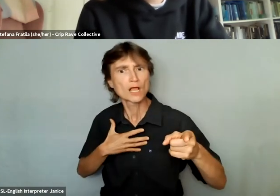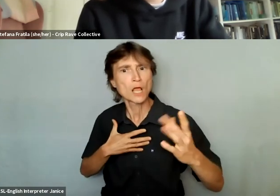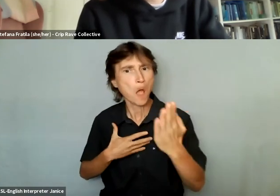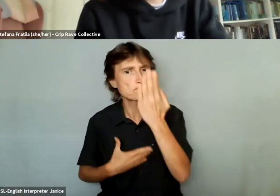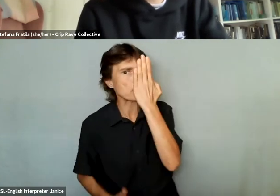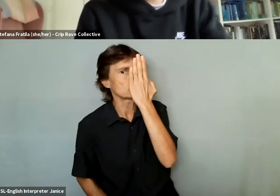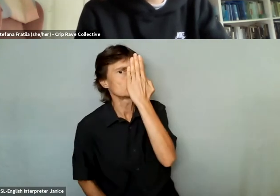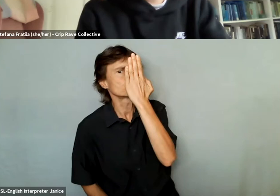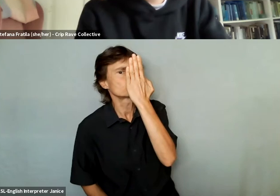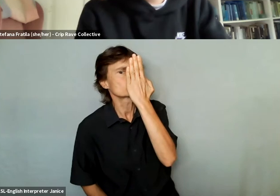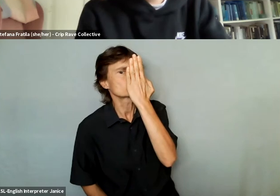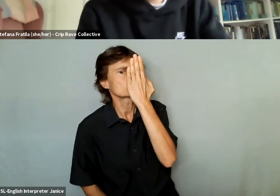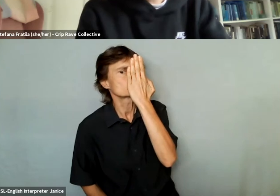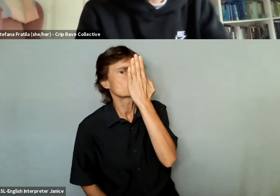barrier.